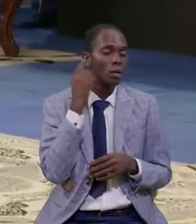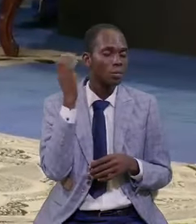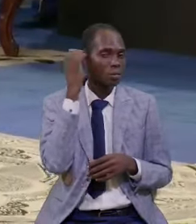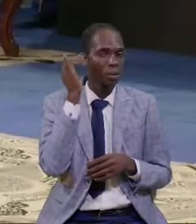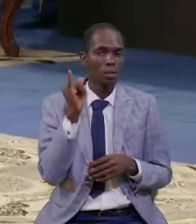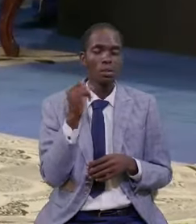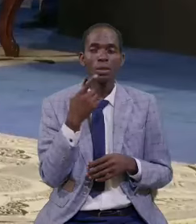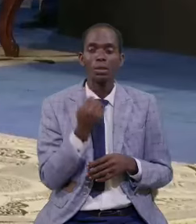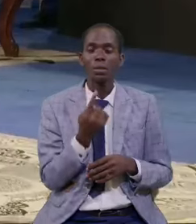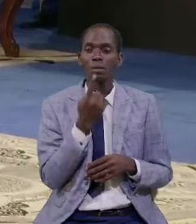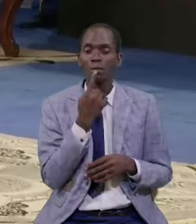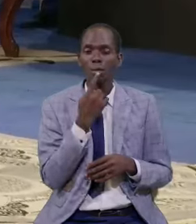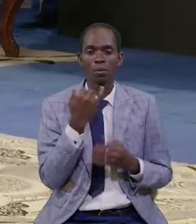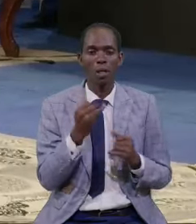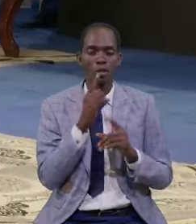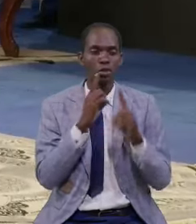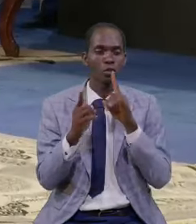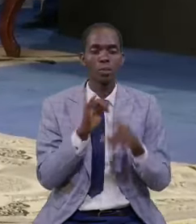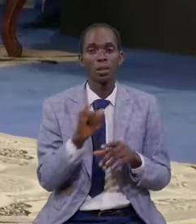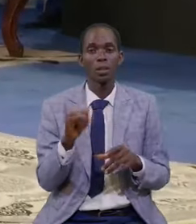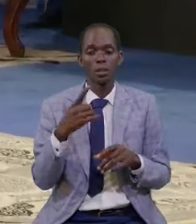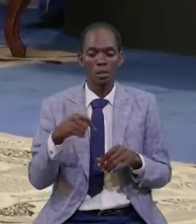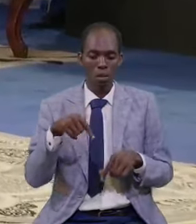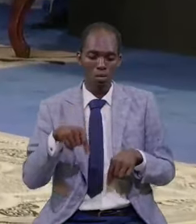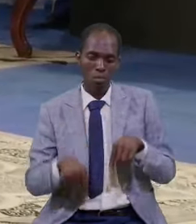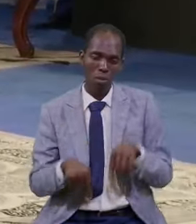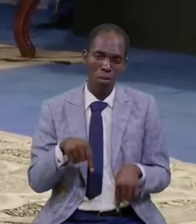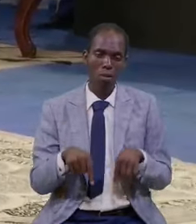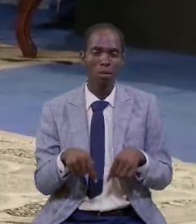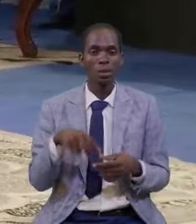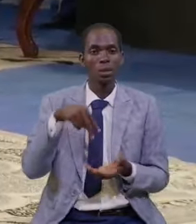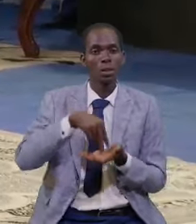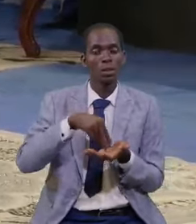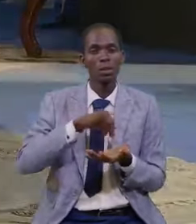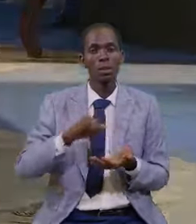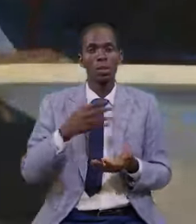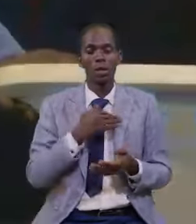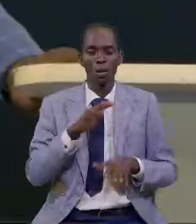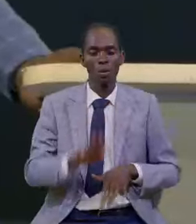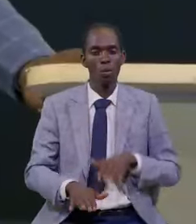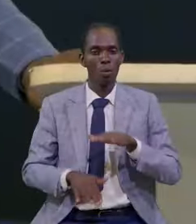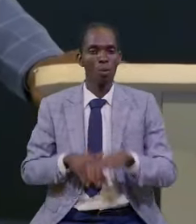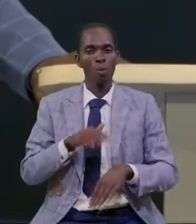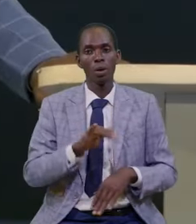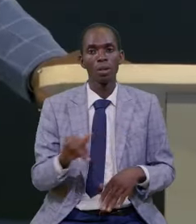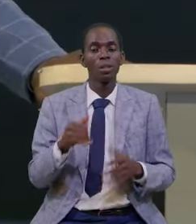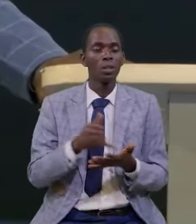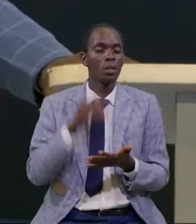speaking. The lame rising up and walking. It will happen to you.